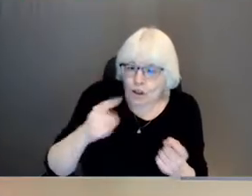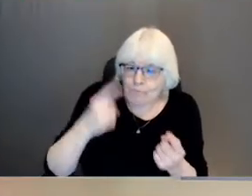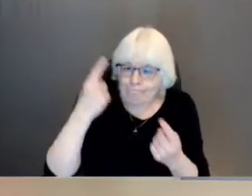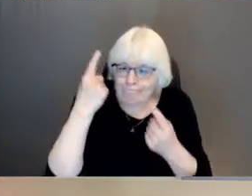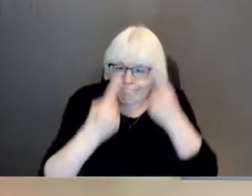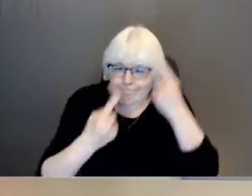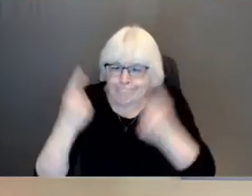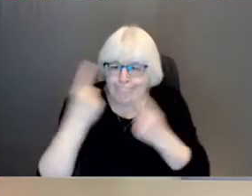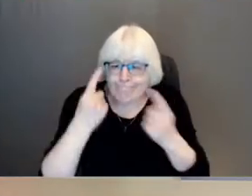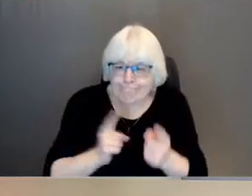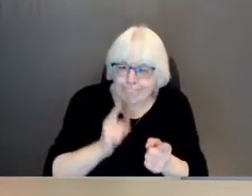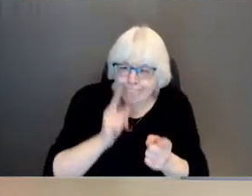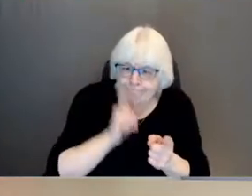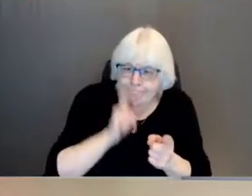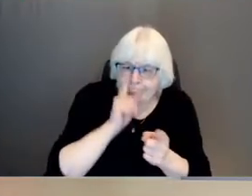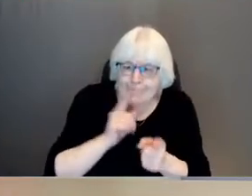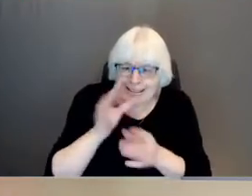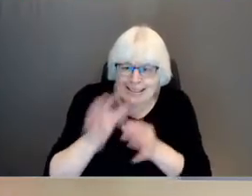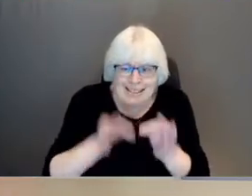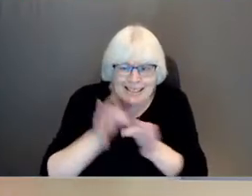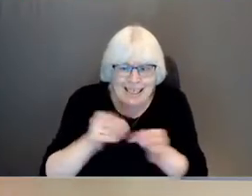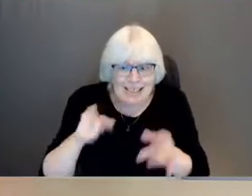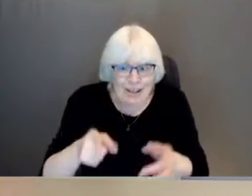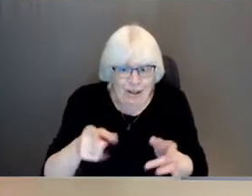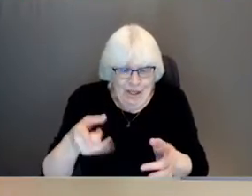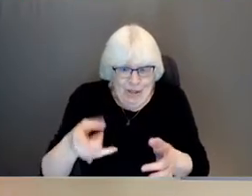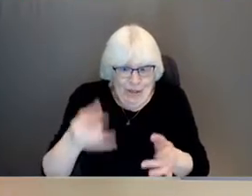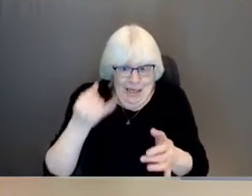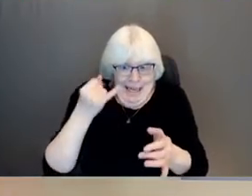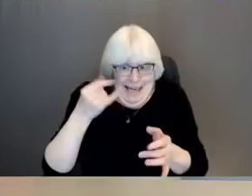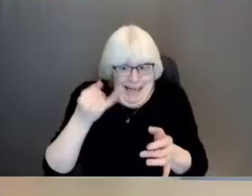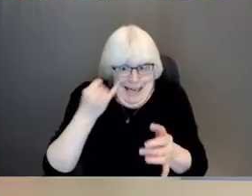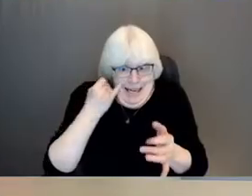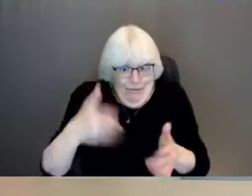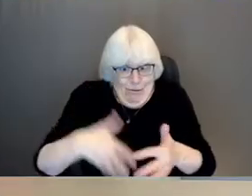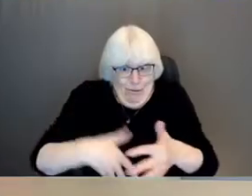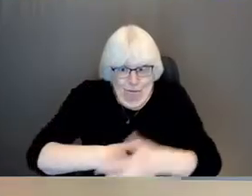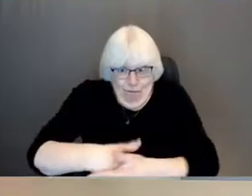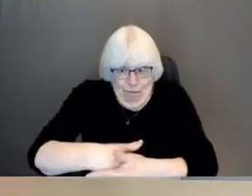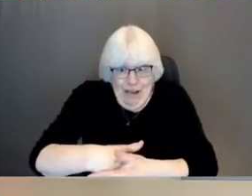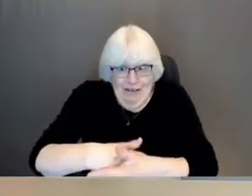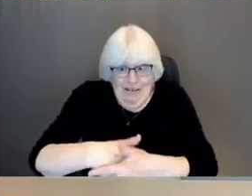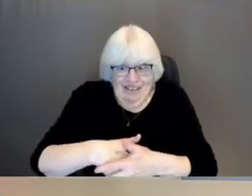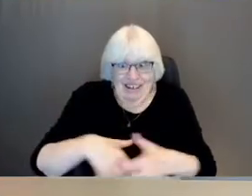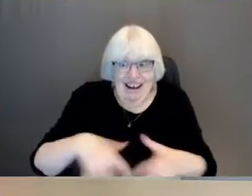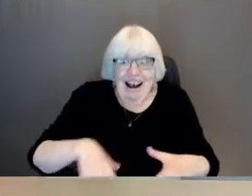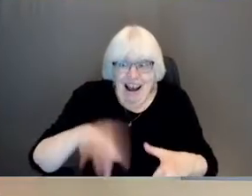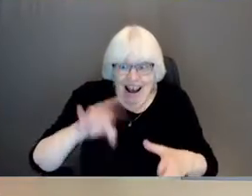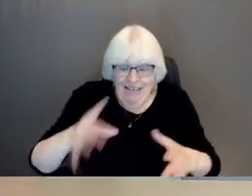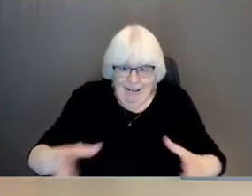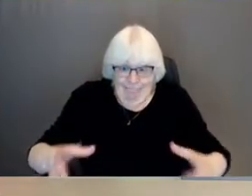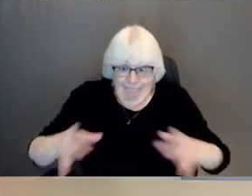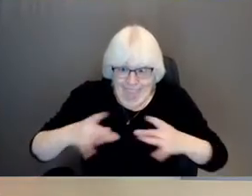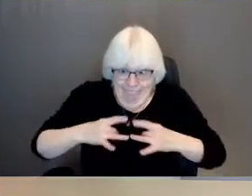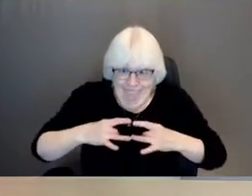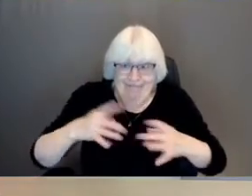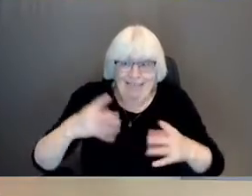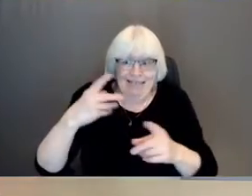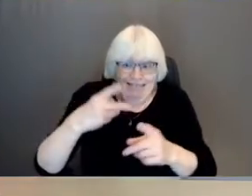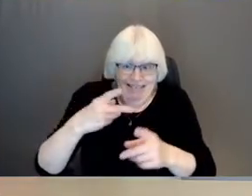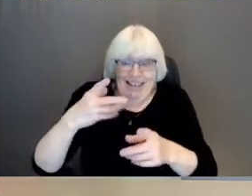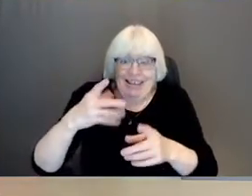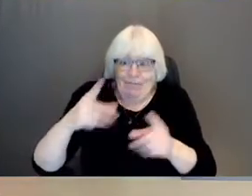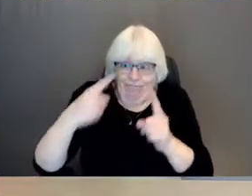require urgent prenatal care during your isolation period, please call Labor and Delivery at